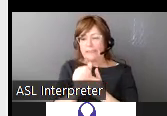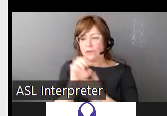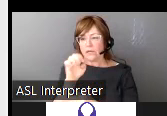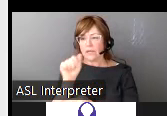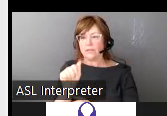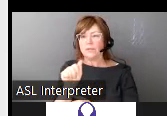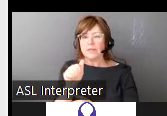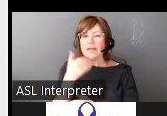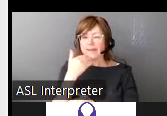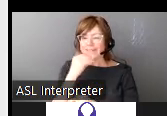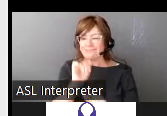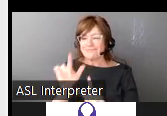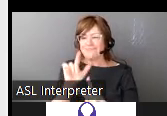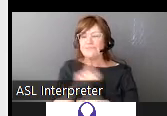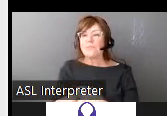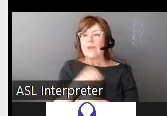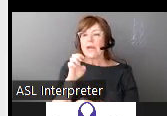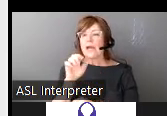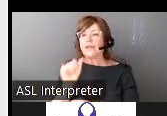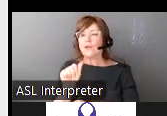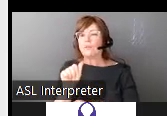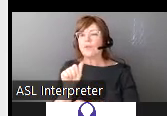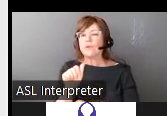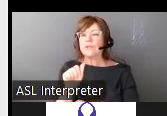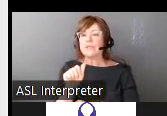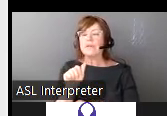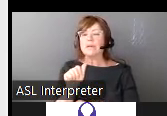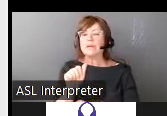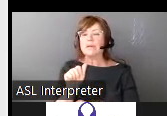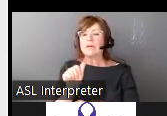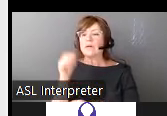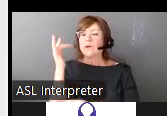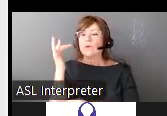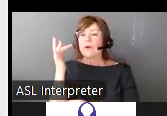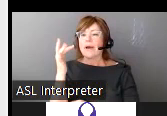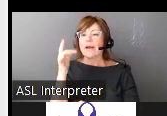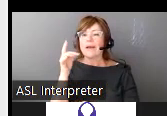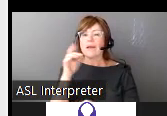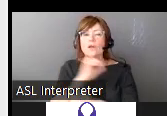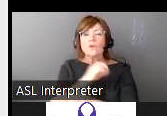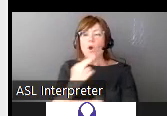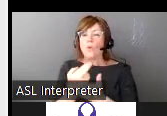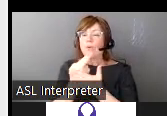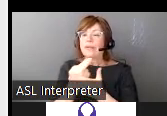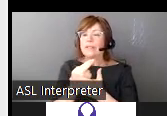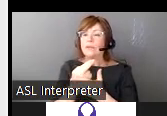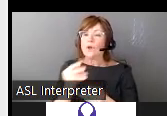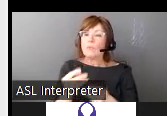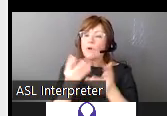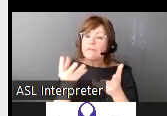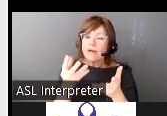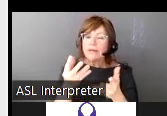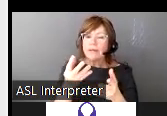Okay, thanks. Elder abuse due to older adults' lack of access to resources provided by the government to improve their